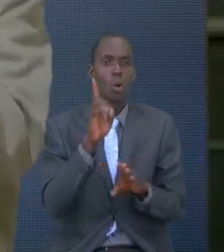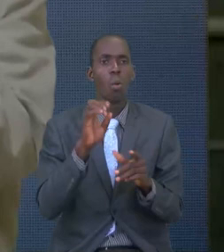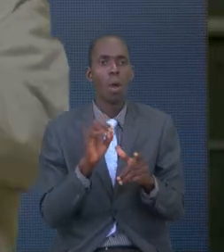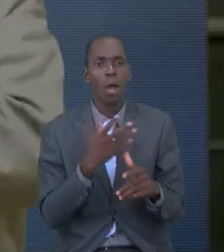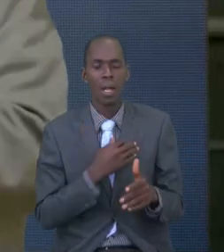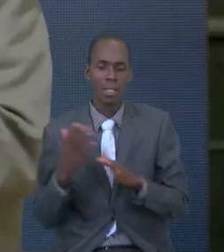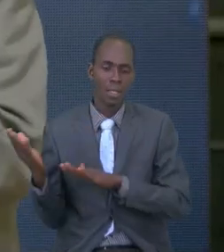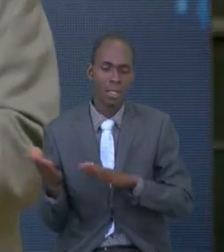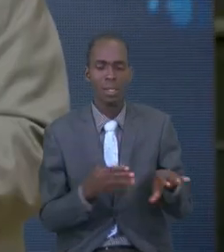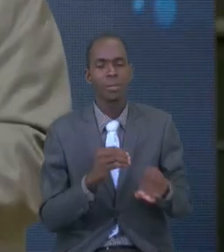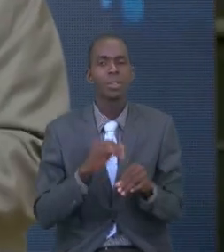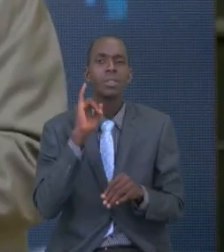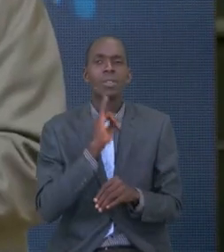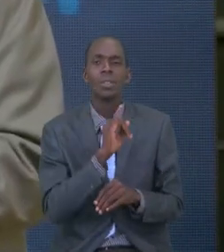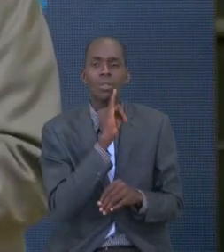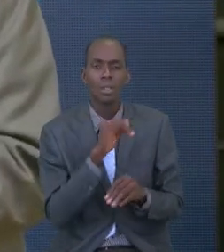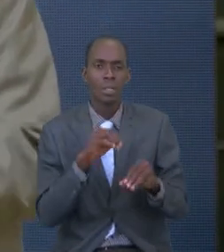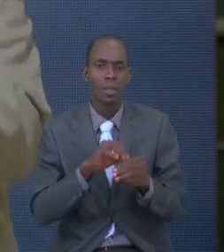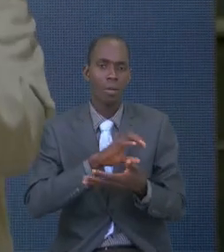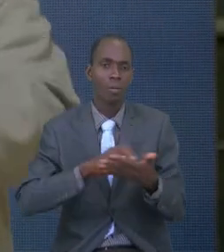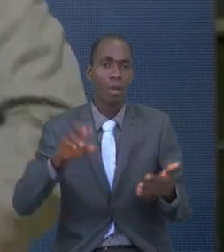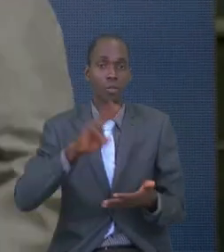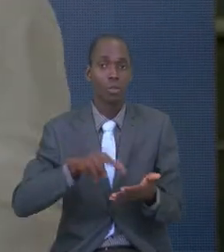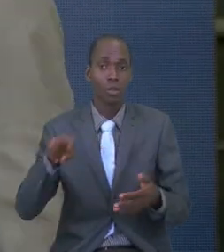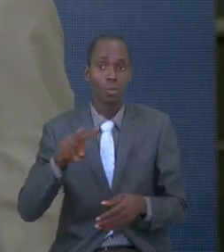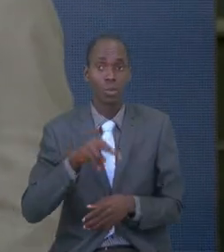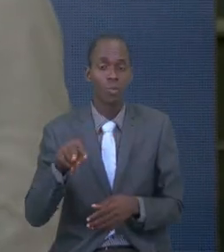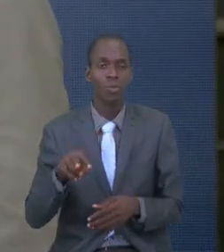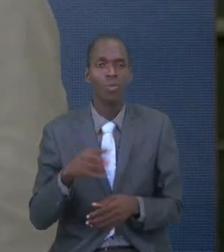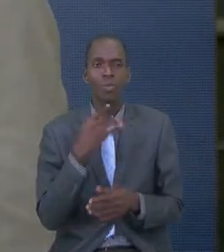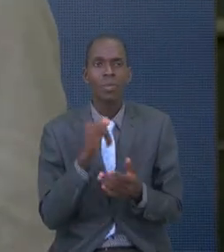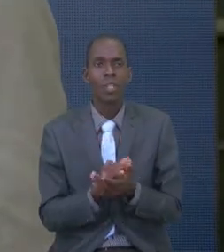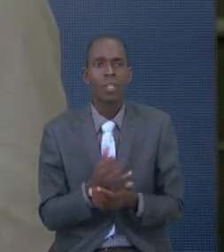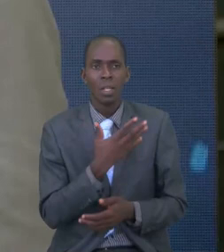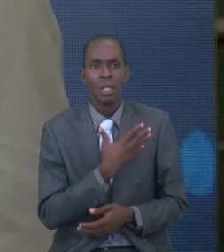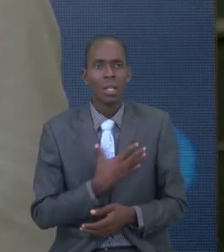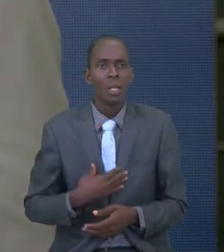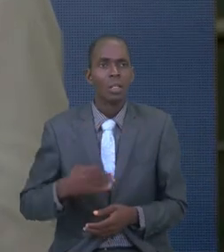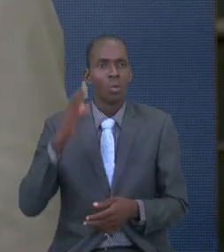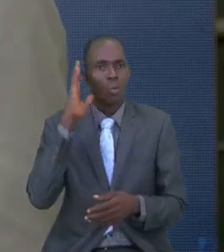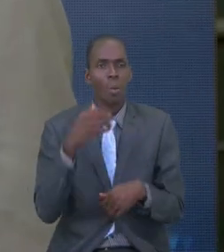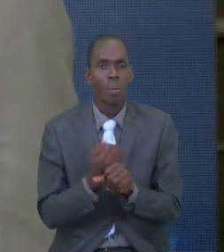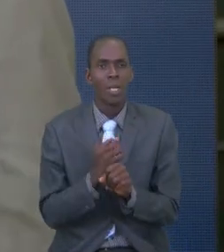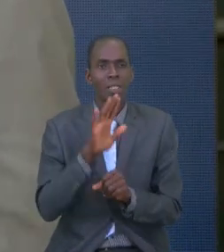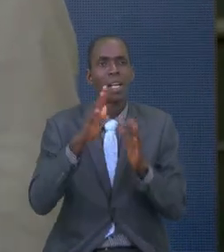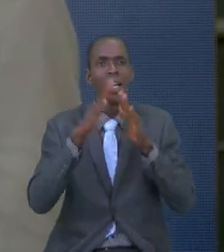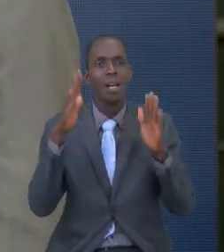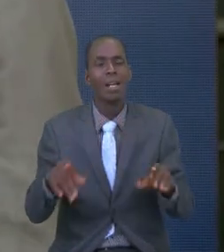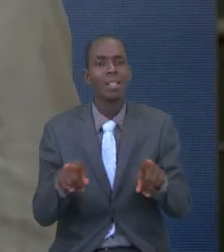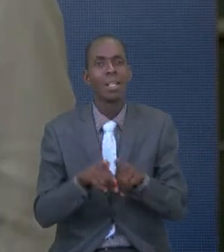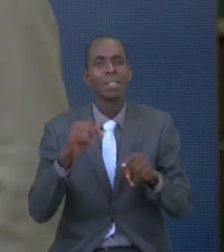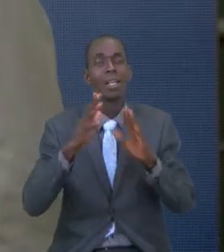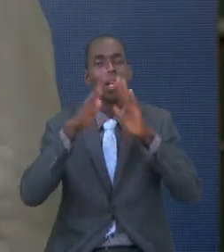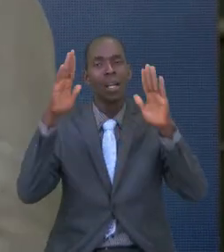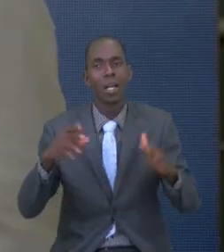Verse 22. In verse 22, it says, and I will make thine house like the